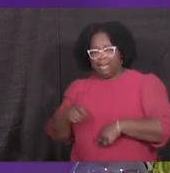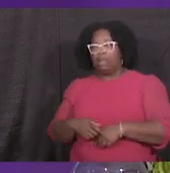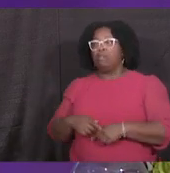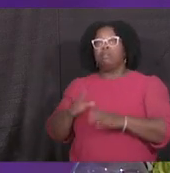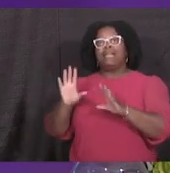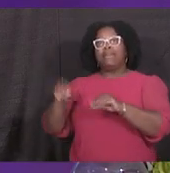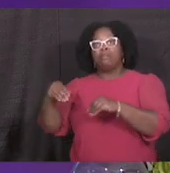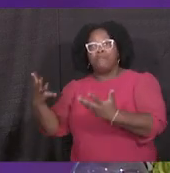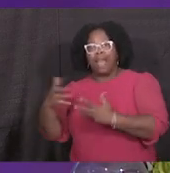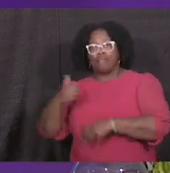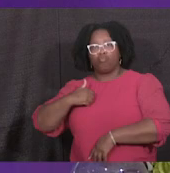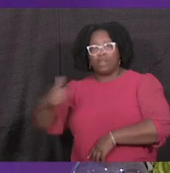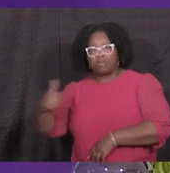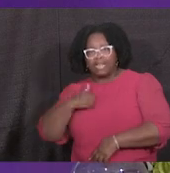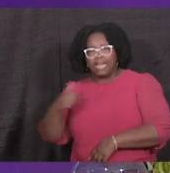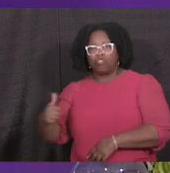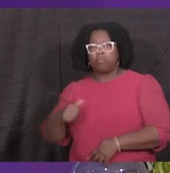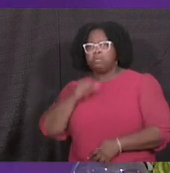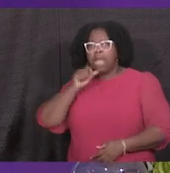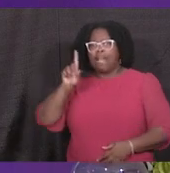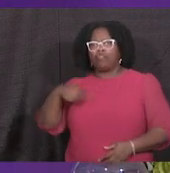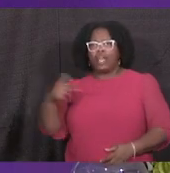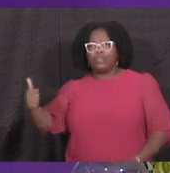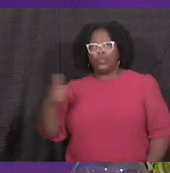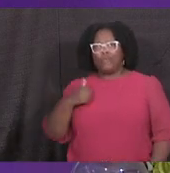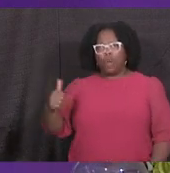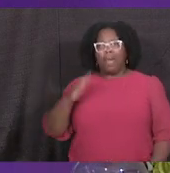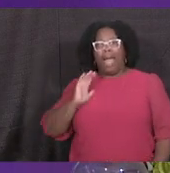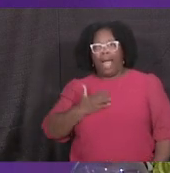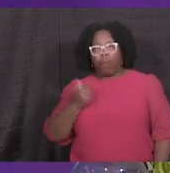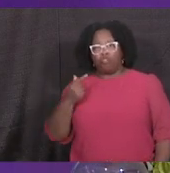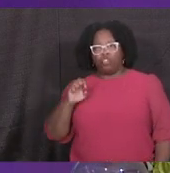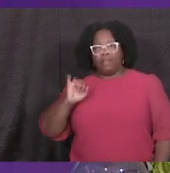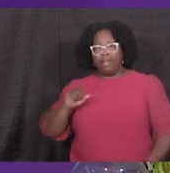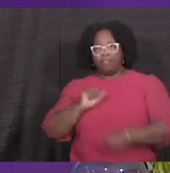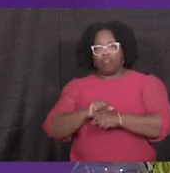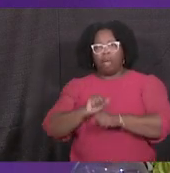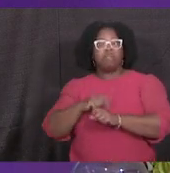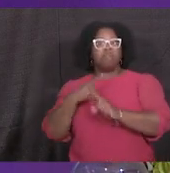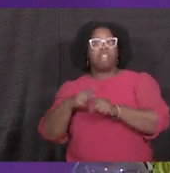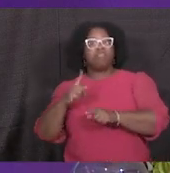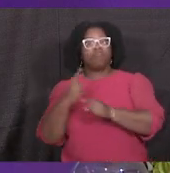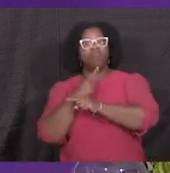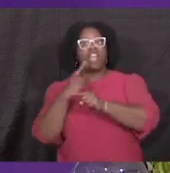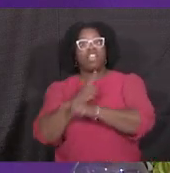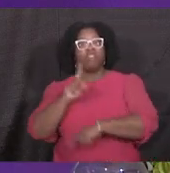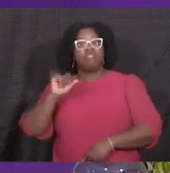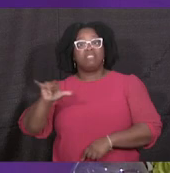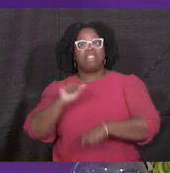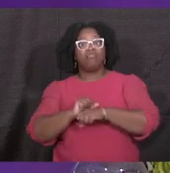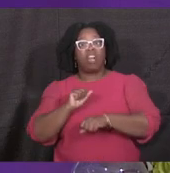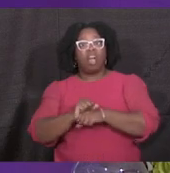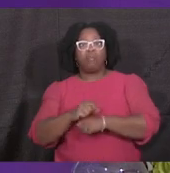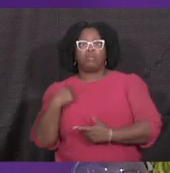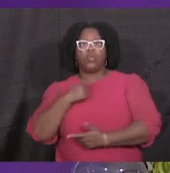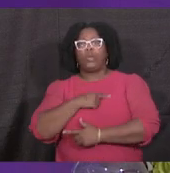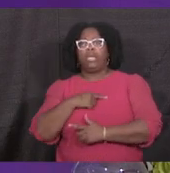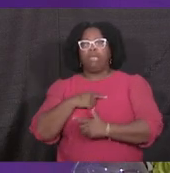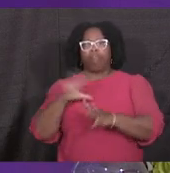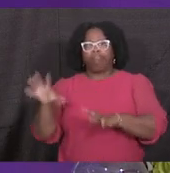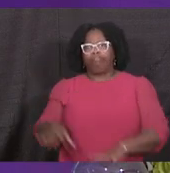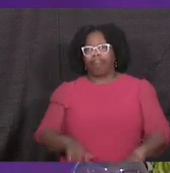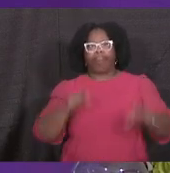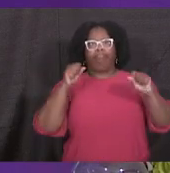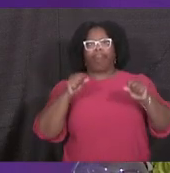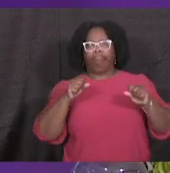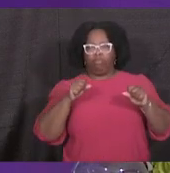transportation to get even not just to and from their GEI-related jobs, but also just their normal day jobs. So we kind of stepped in and kind of changed GEI a